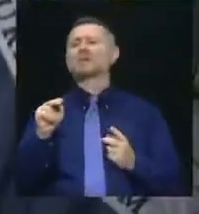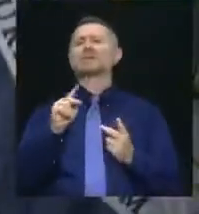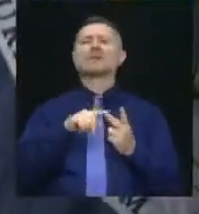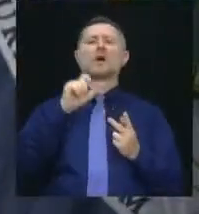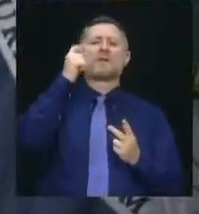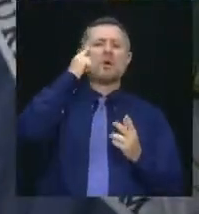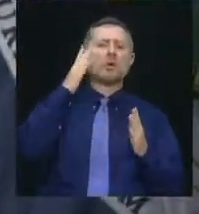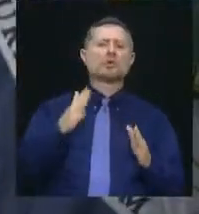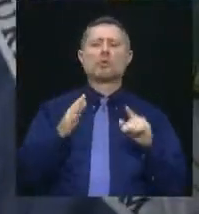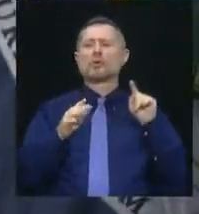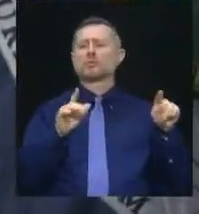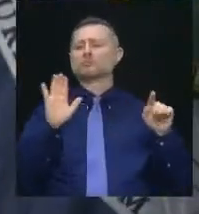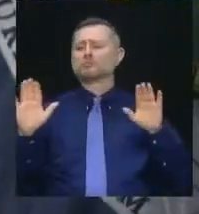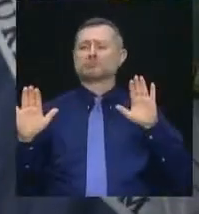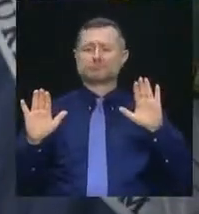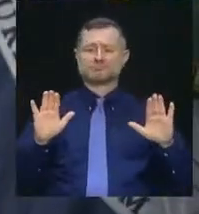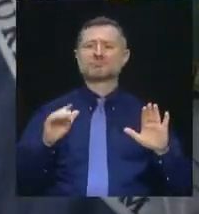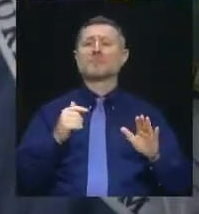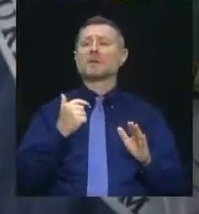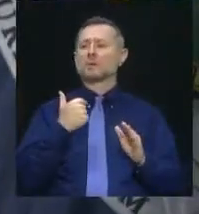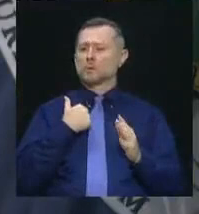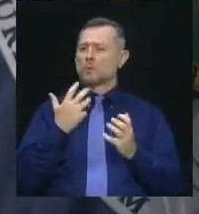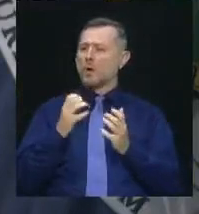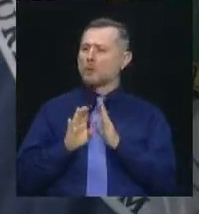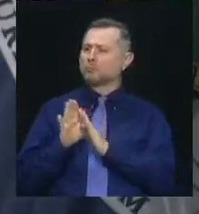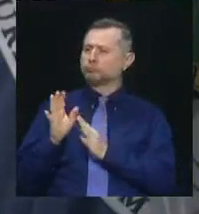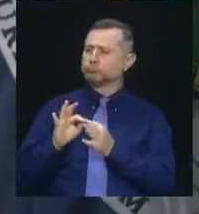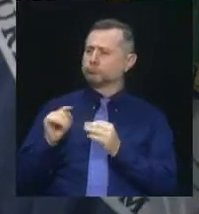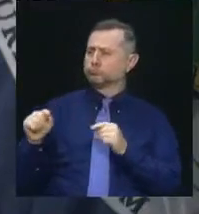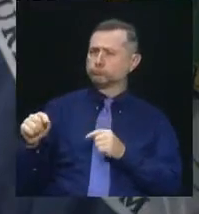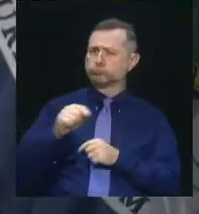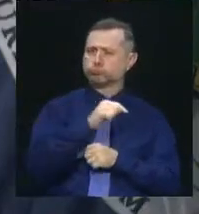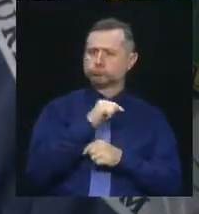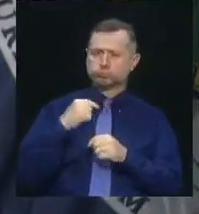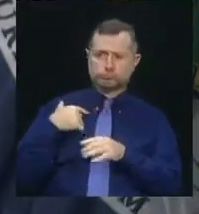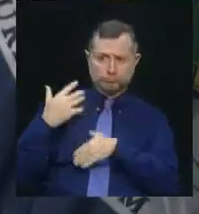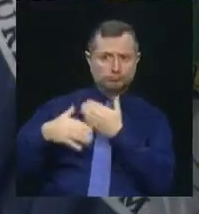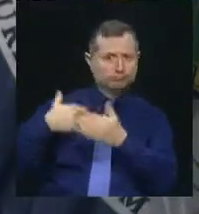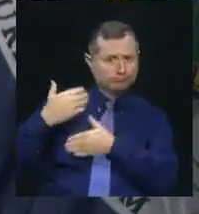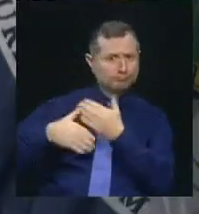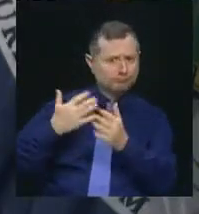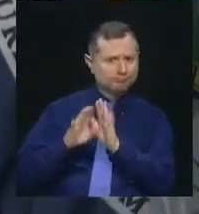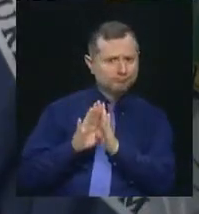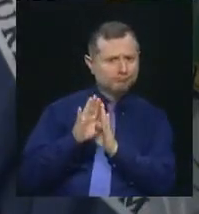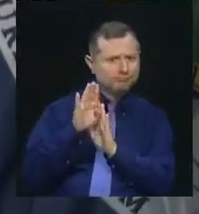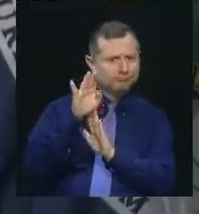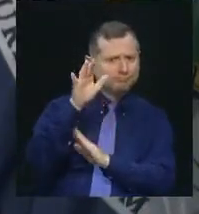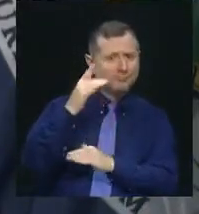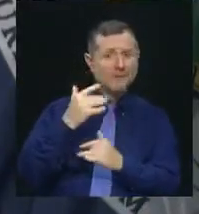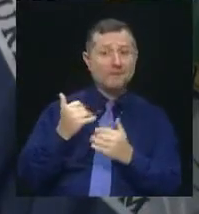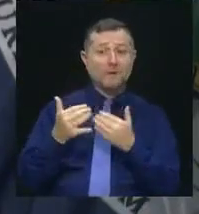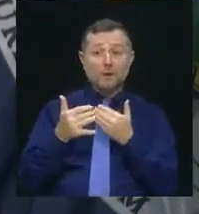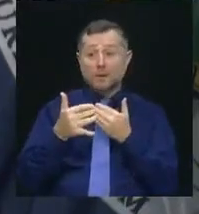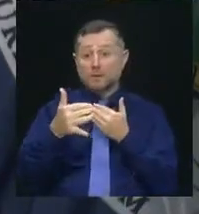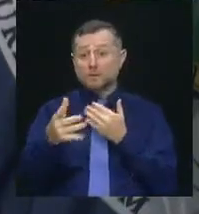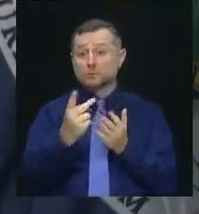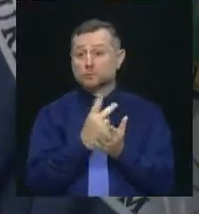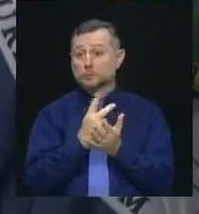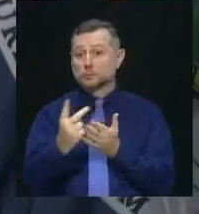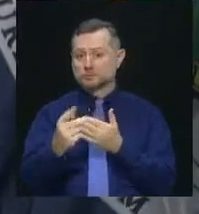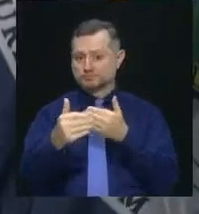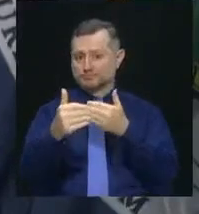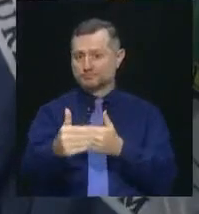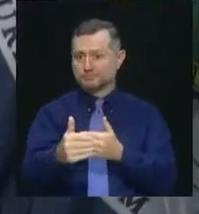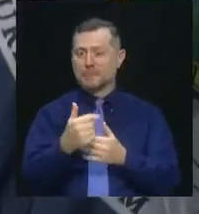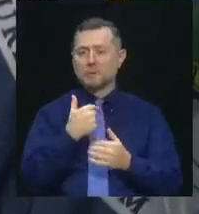to build on the progress that we've already started. Over the next 2 weeks, I will continue meetings with current and